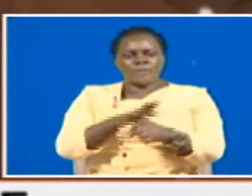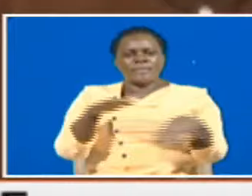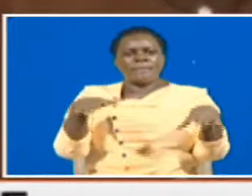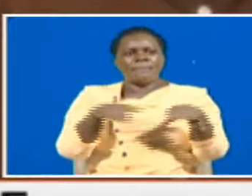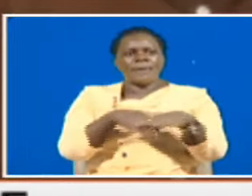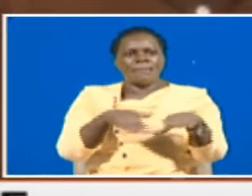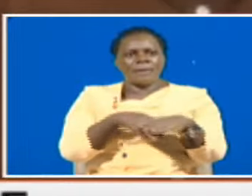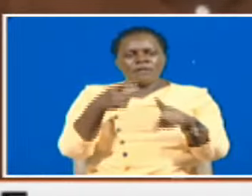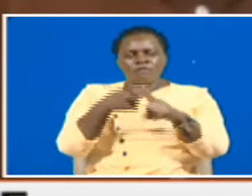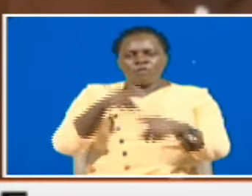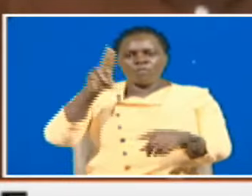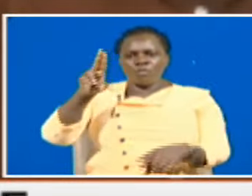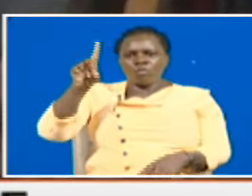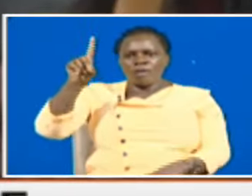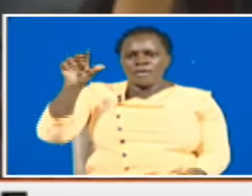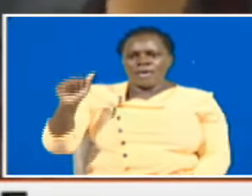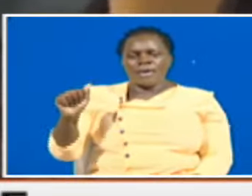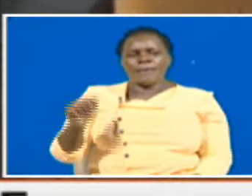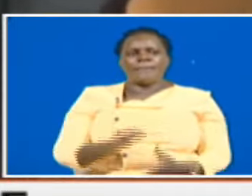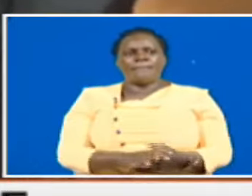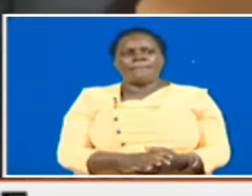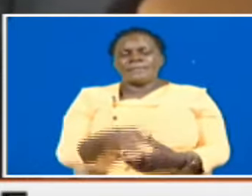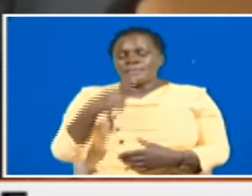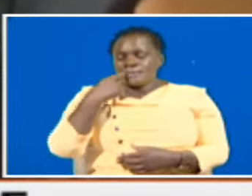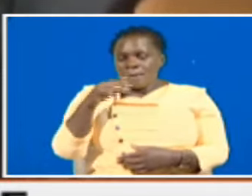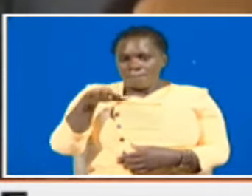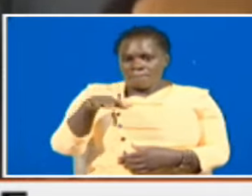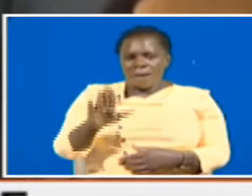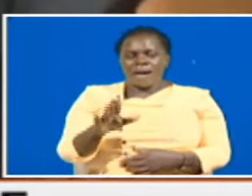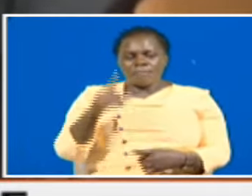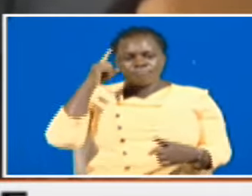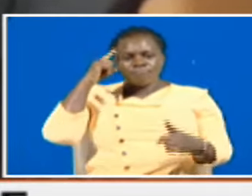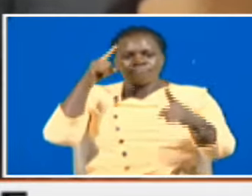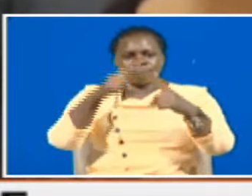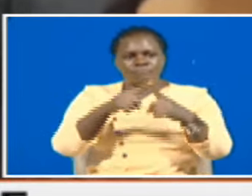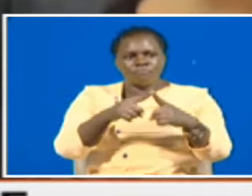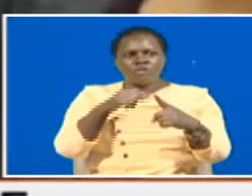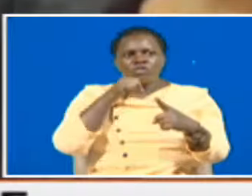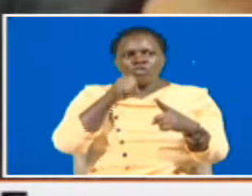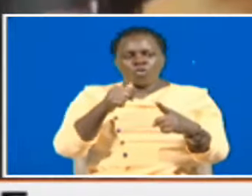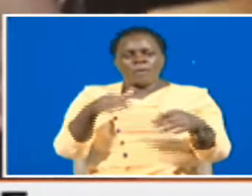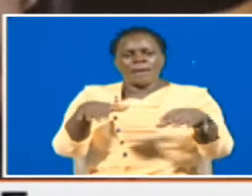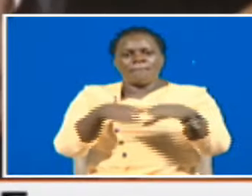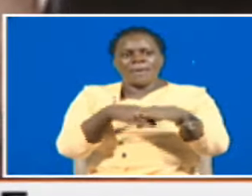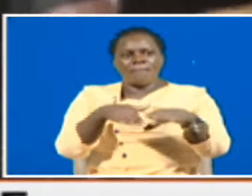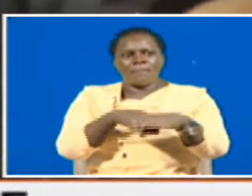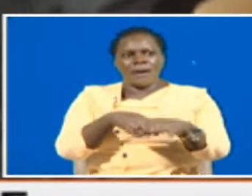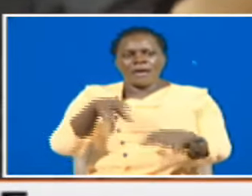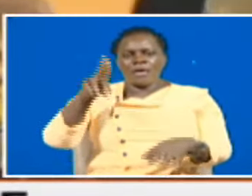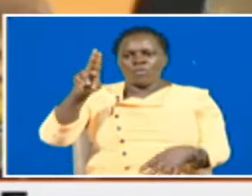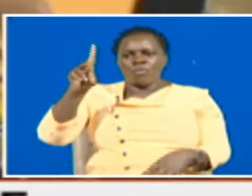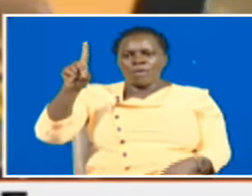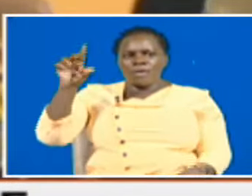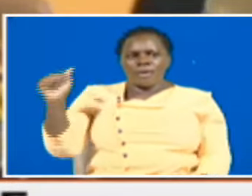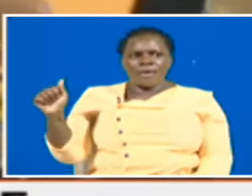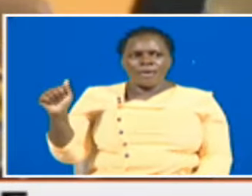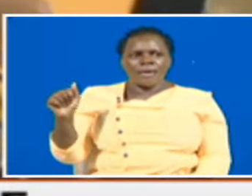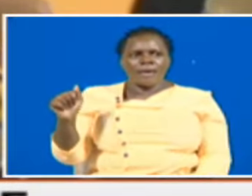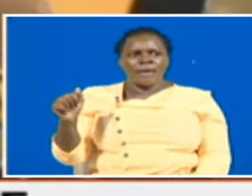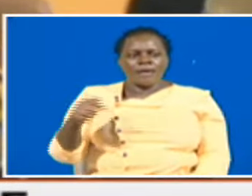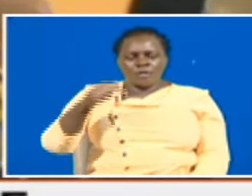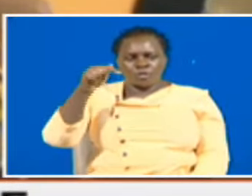are from UDA party. Mwangaza claimed that she was being targeted for not being a member of the ruling party.